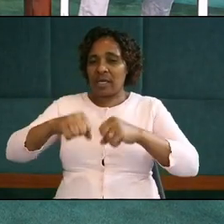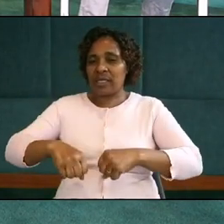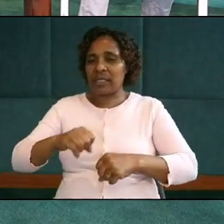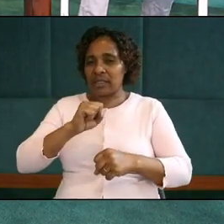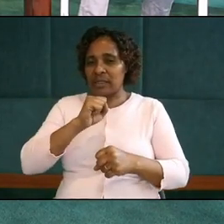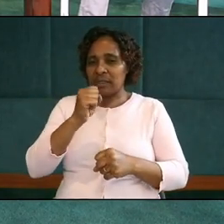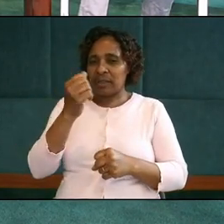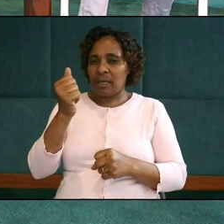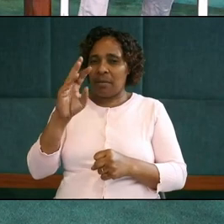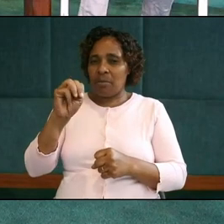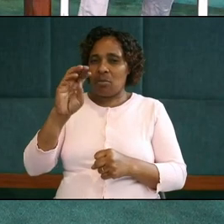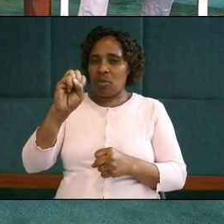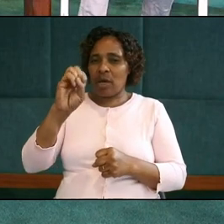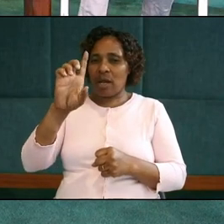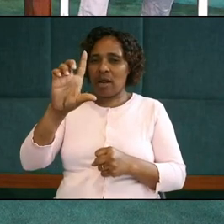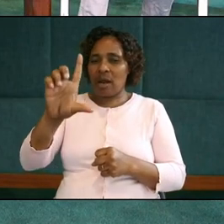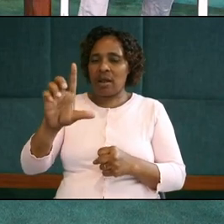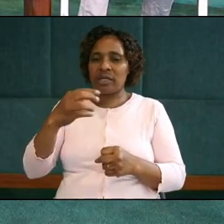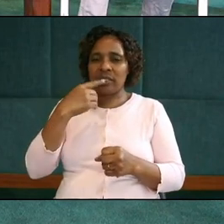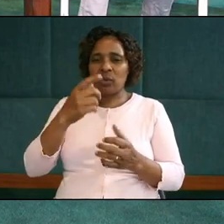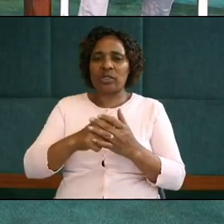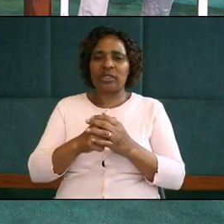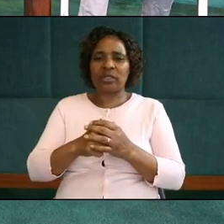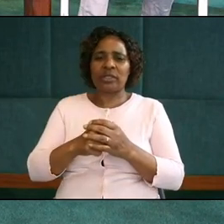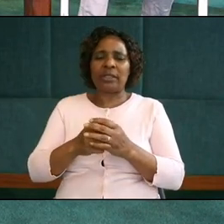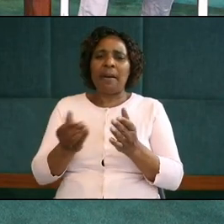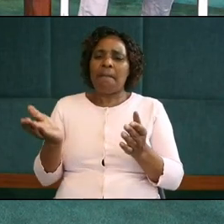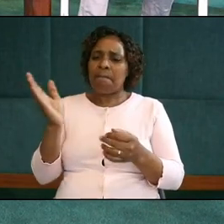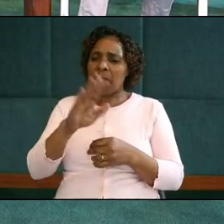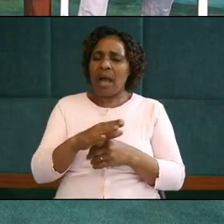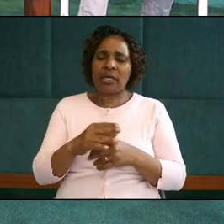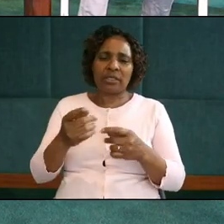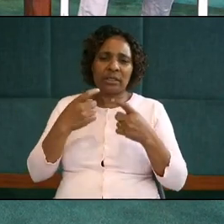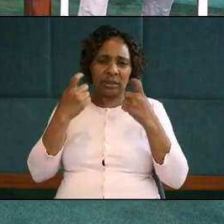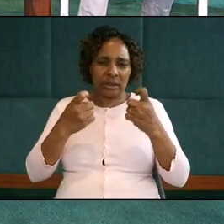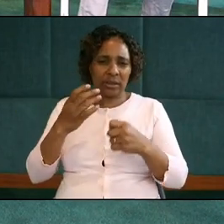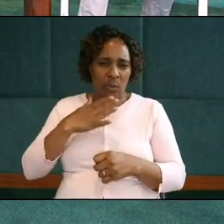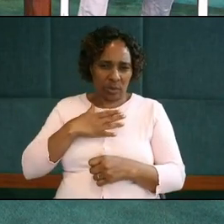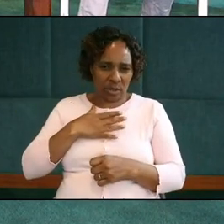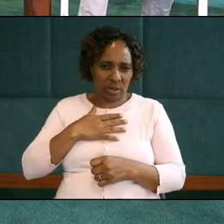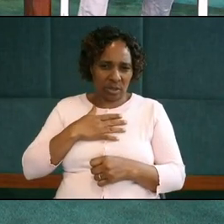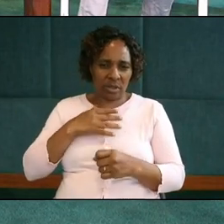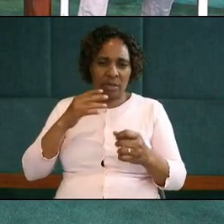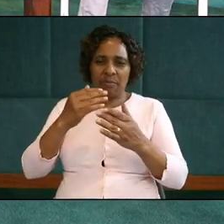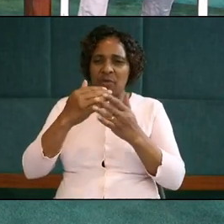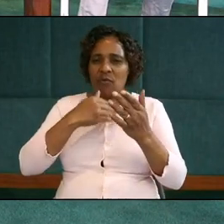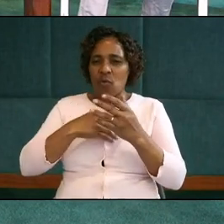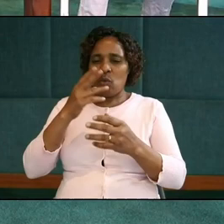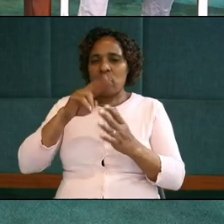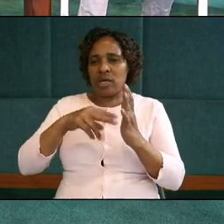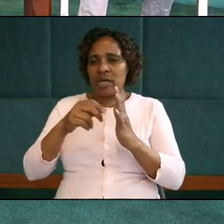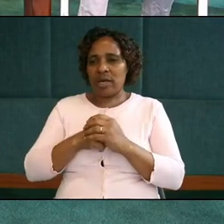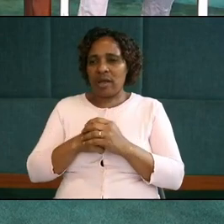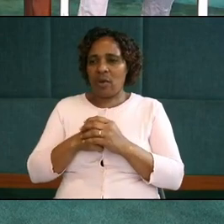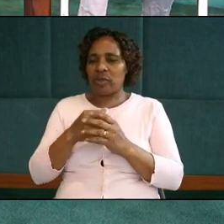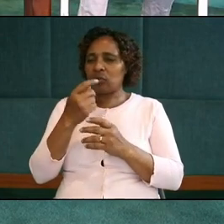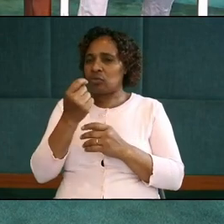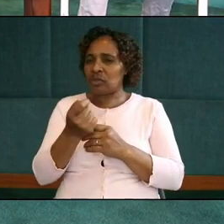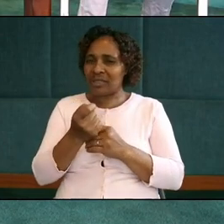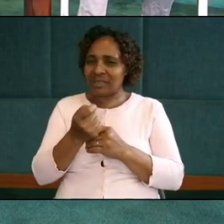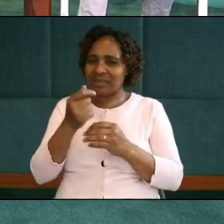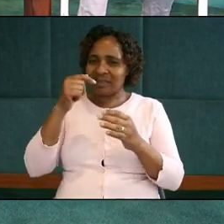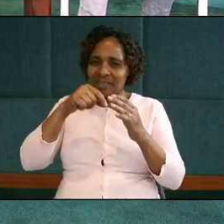was saying, just to turn back from our sins, as it were. Before we read the punchline, just let's get a little bit of